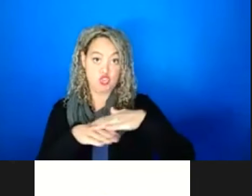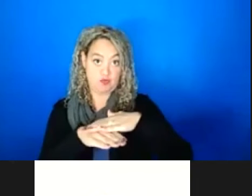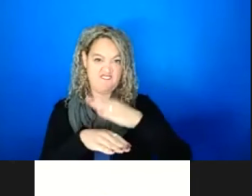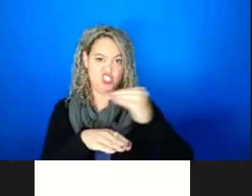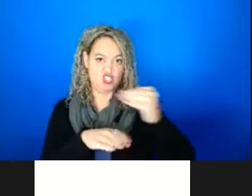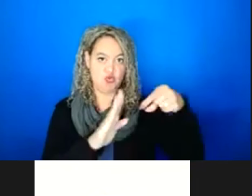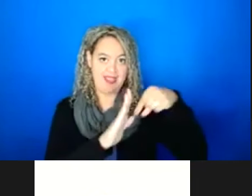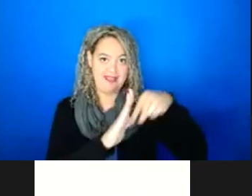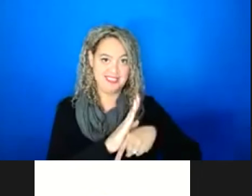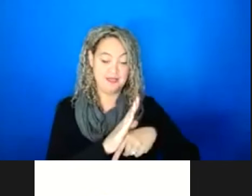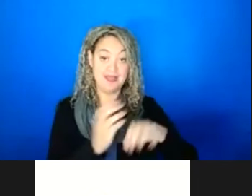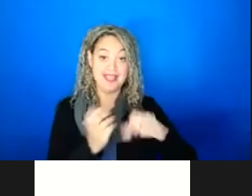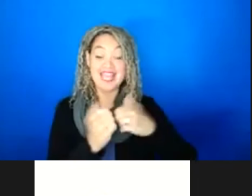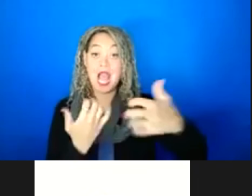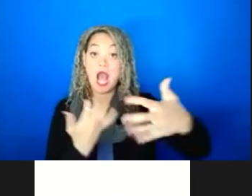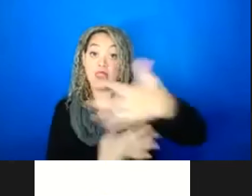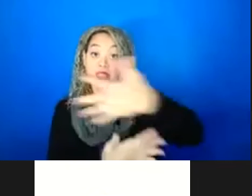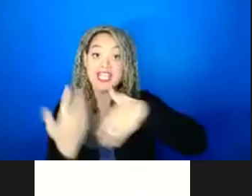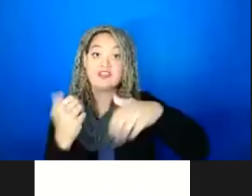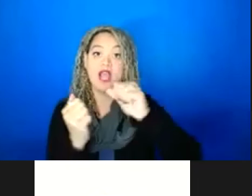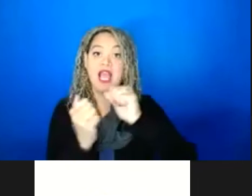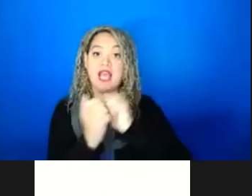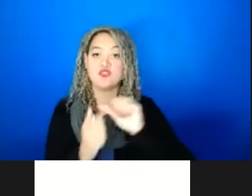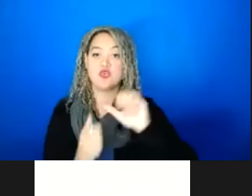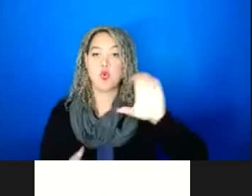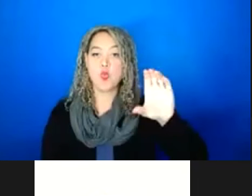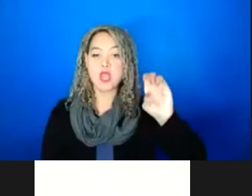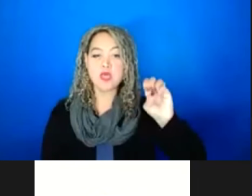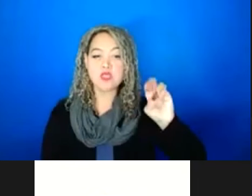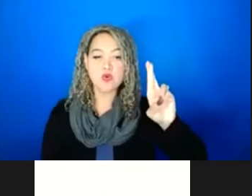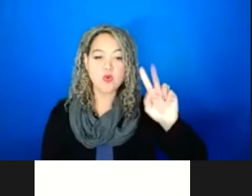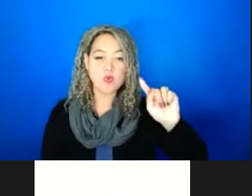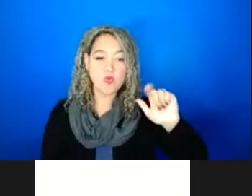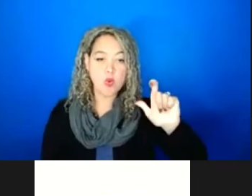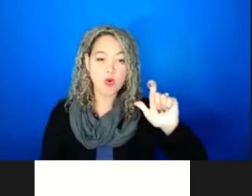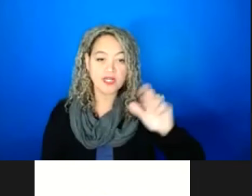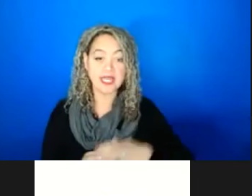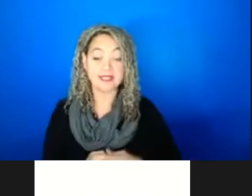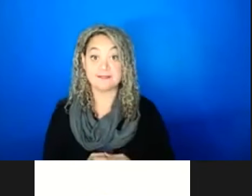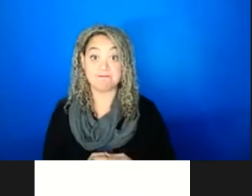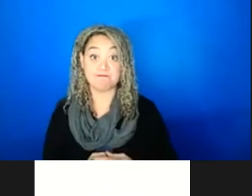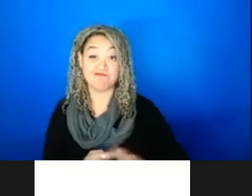how they interact with the rest of the cortex. I will tell you that way back